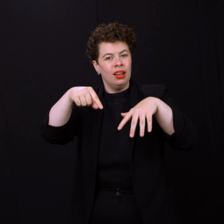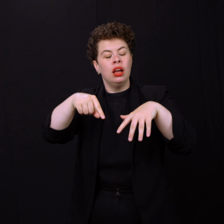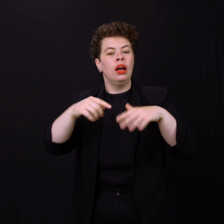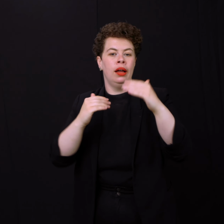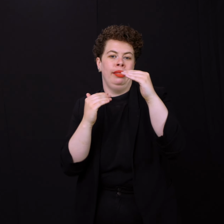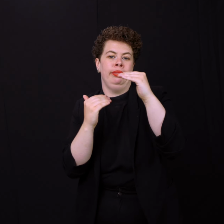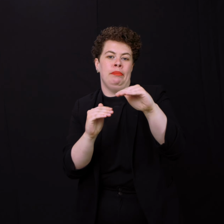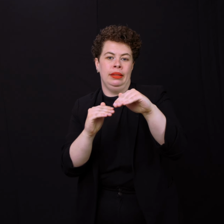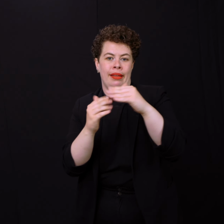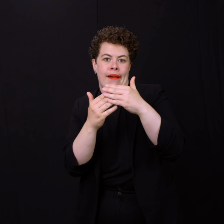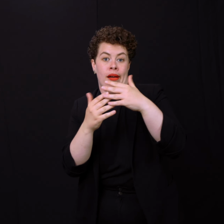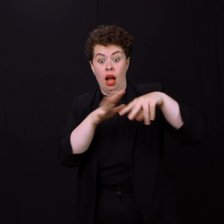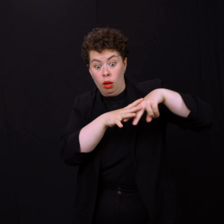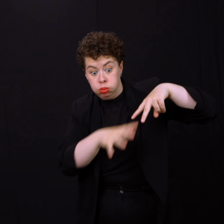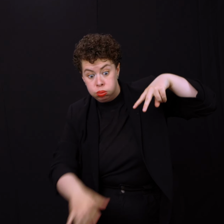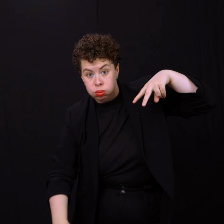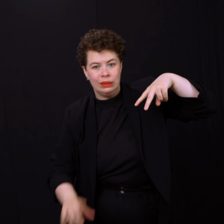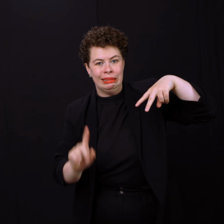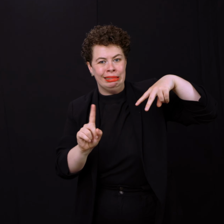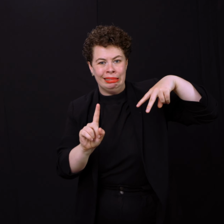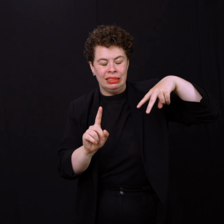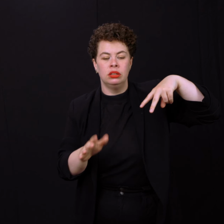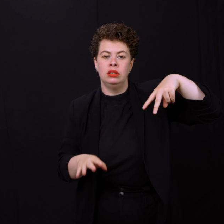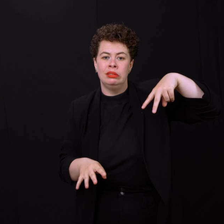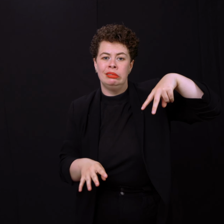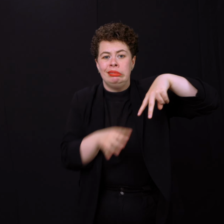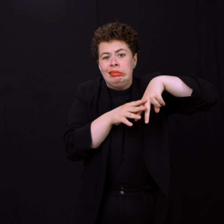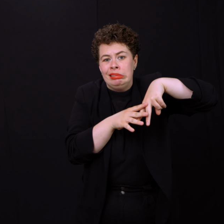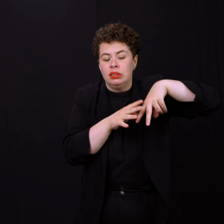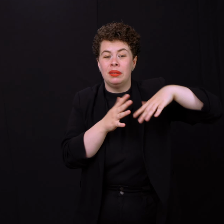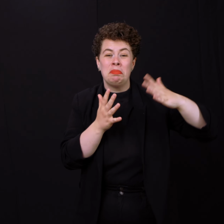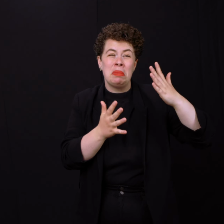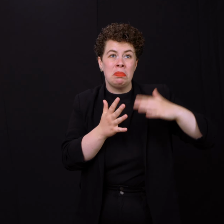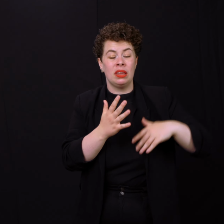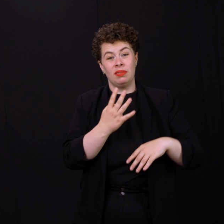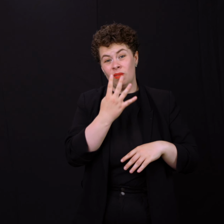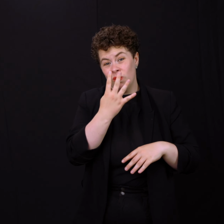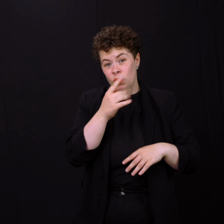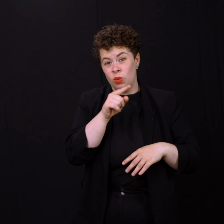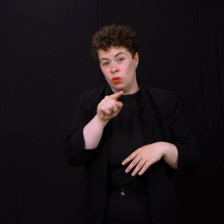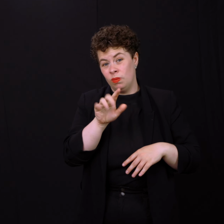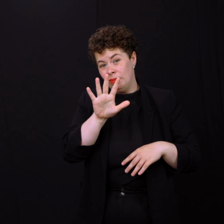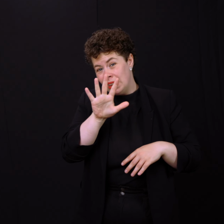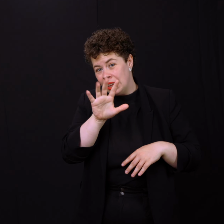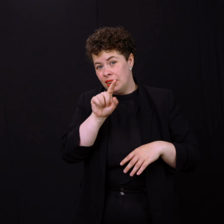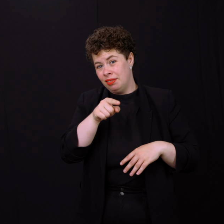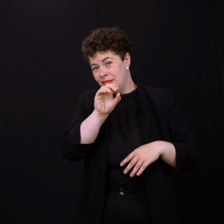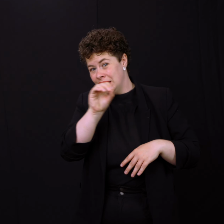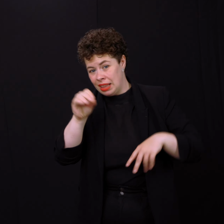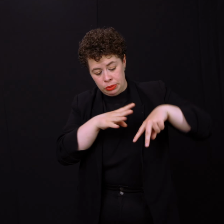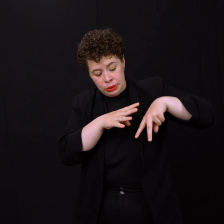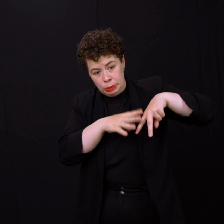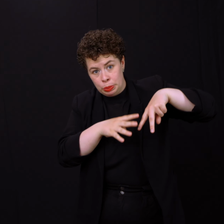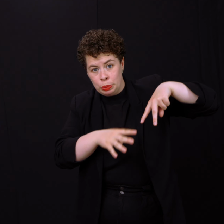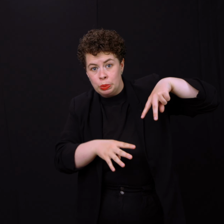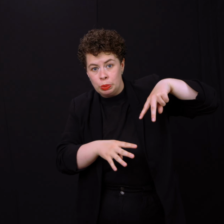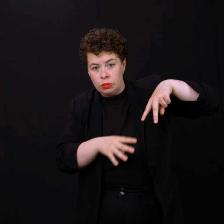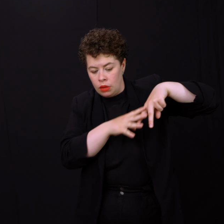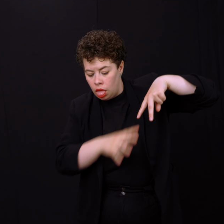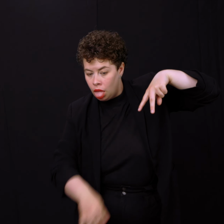certain size. So less than, say, 4 to 5,000 letters, genetic letters in